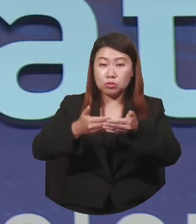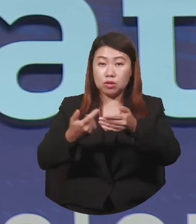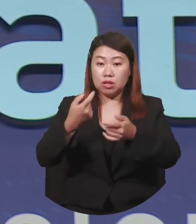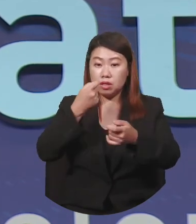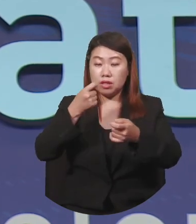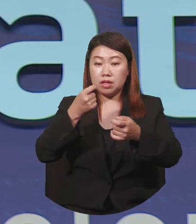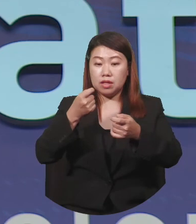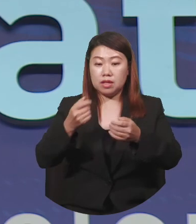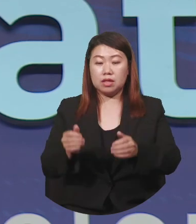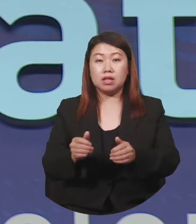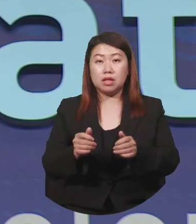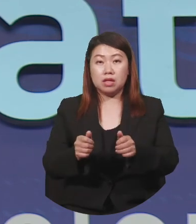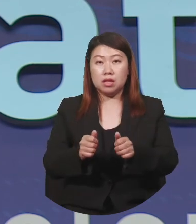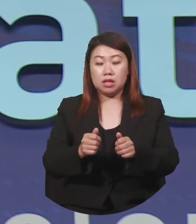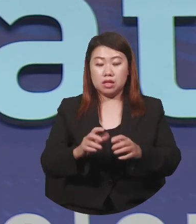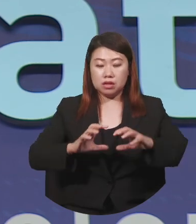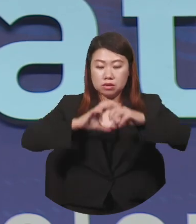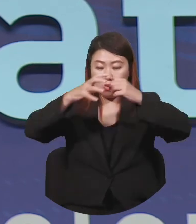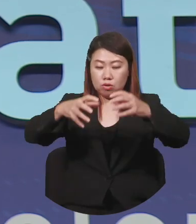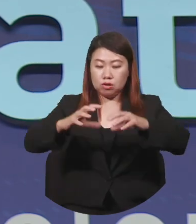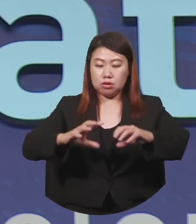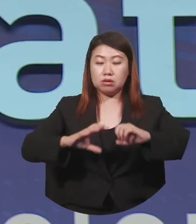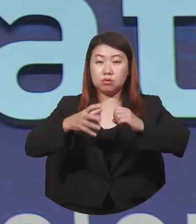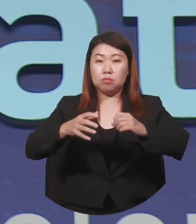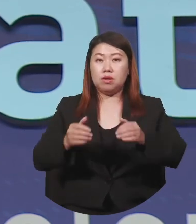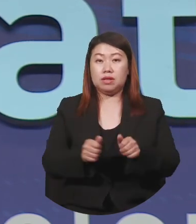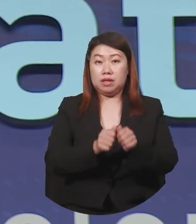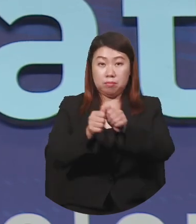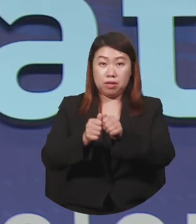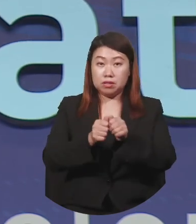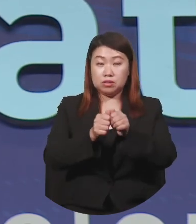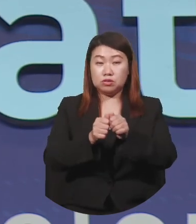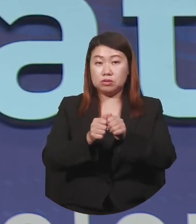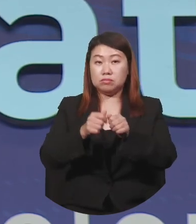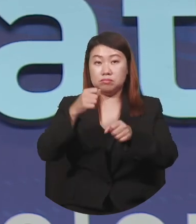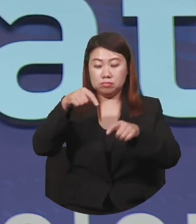the horizons of the global development partnership.